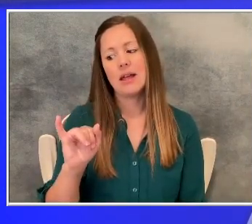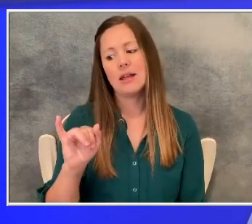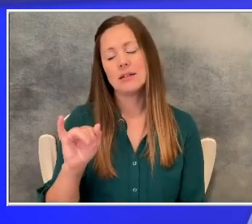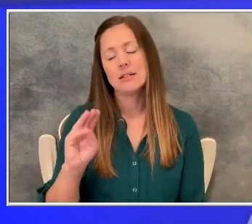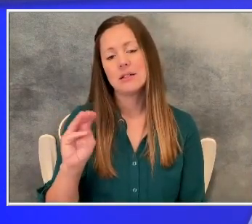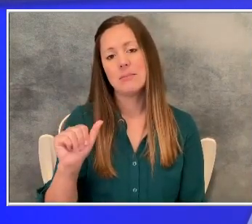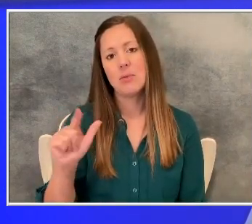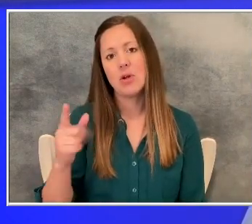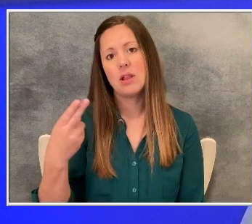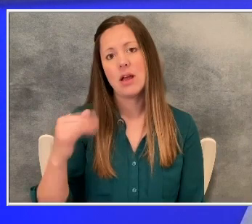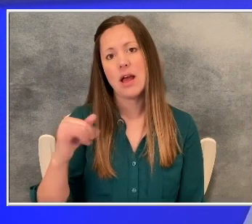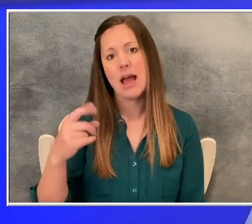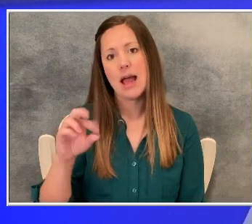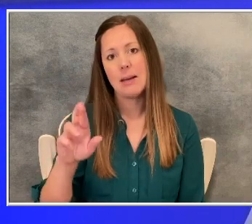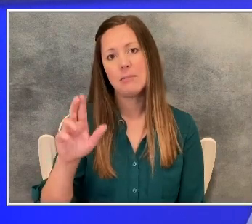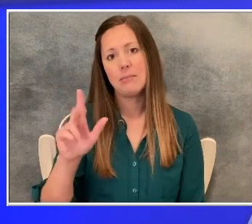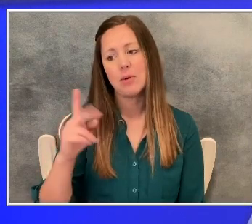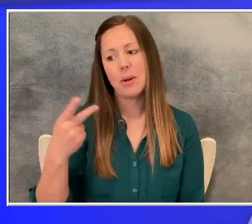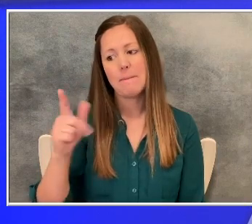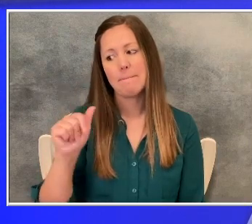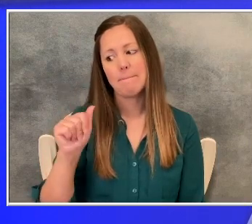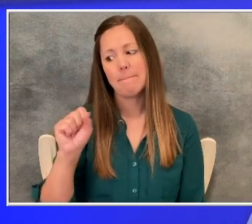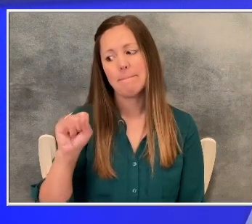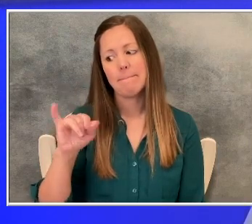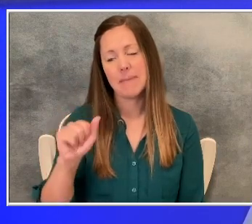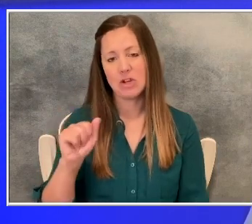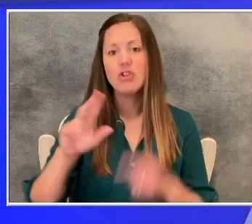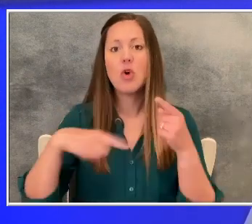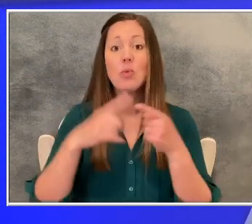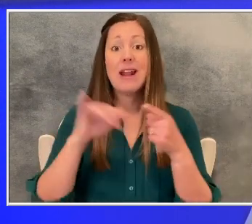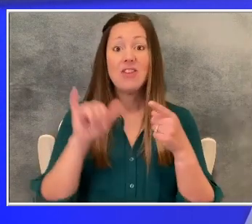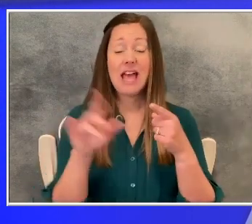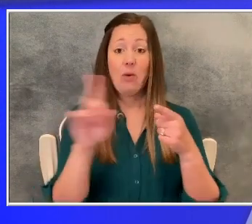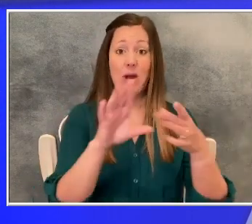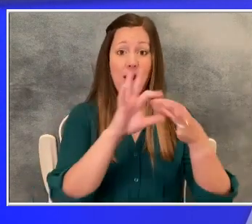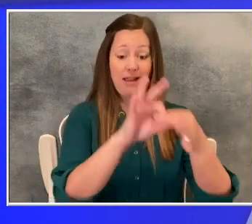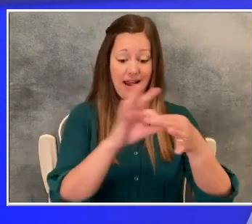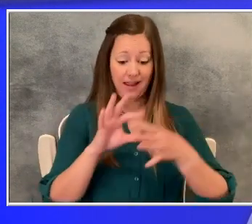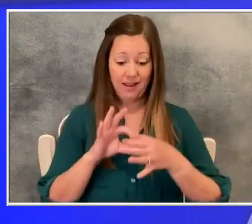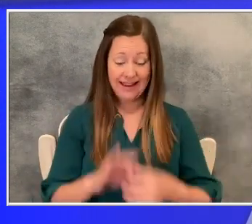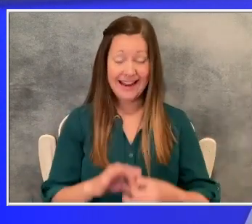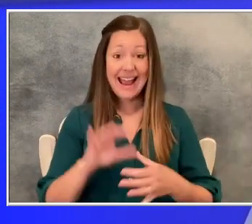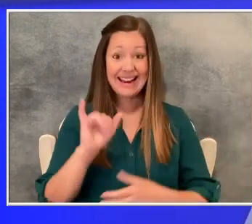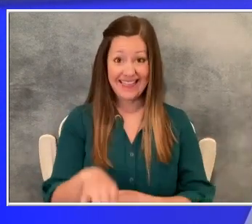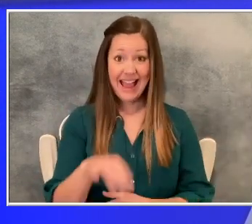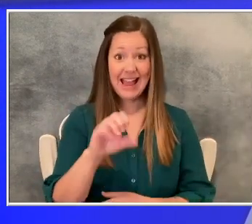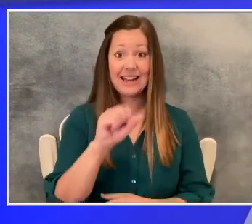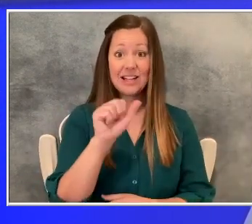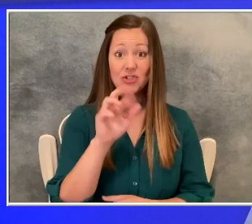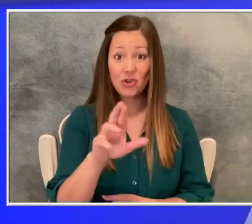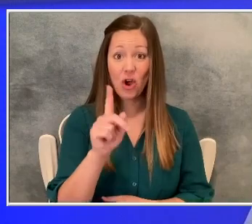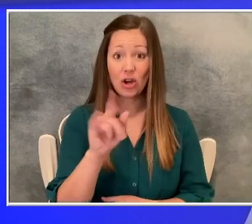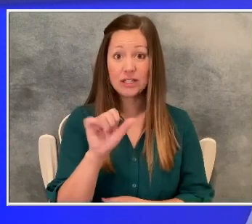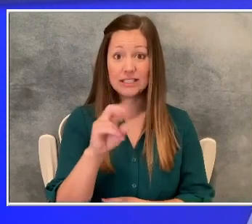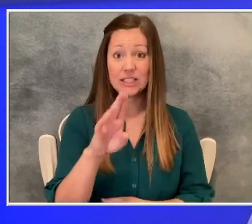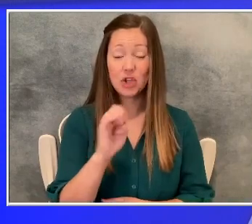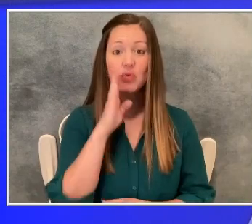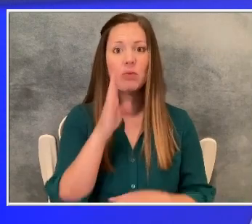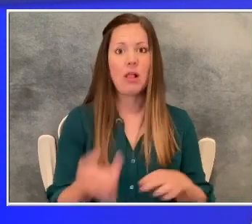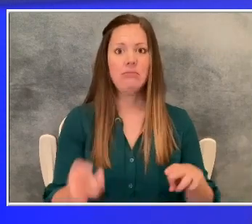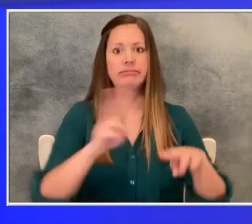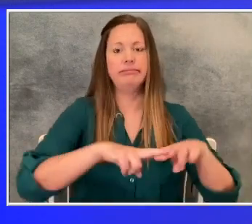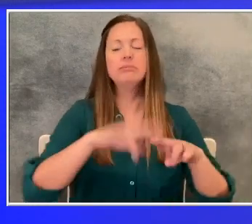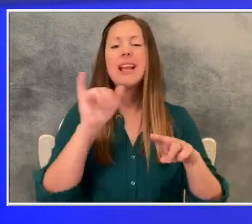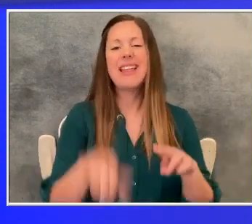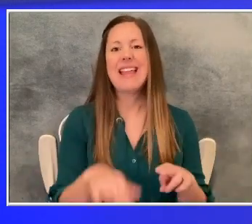of the graft. And that scar tissue buildup is accelerated by smoking. So that is one of the reasons why we